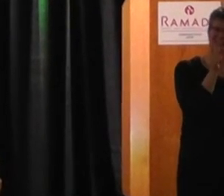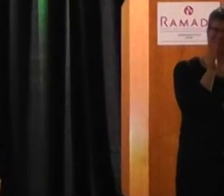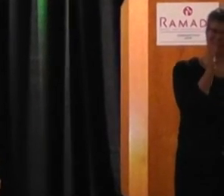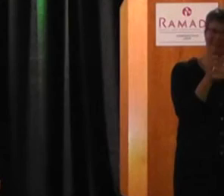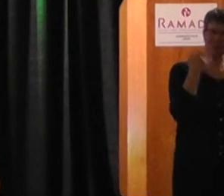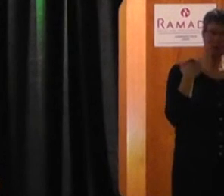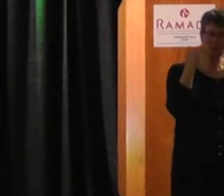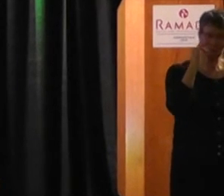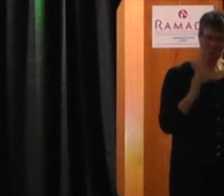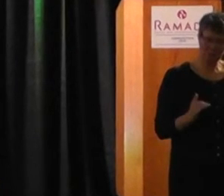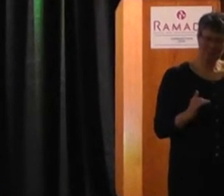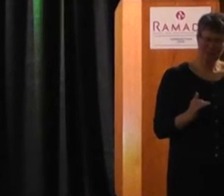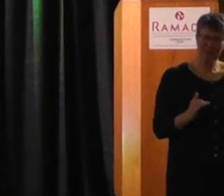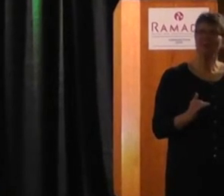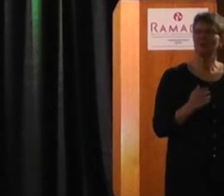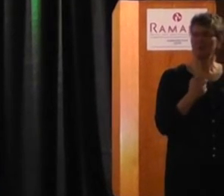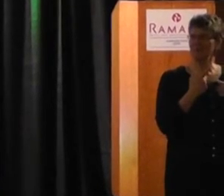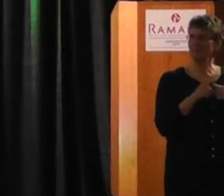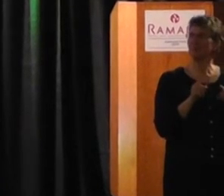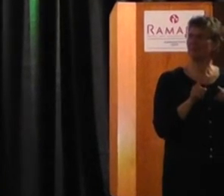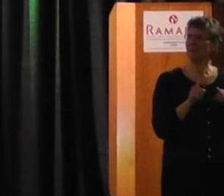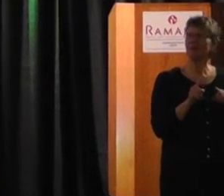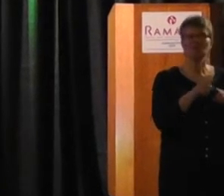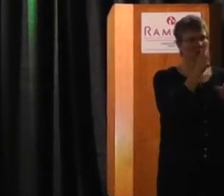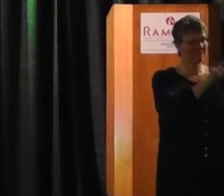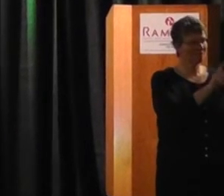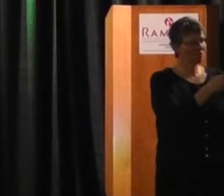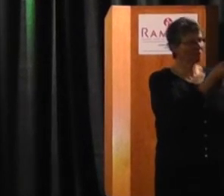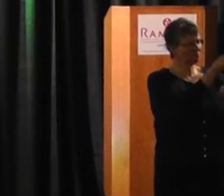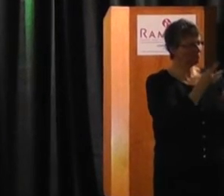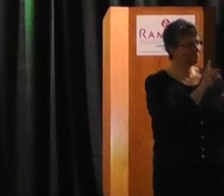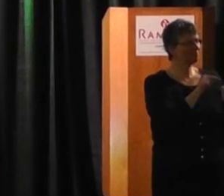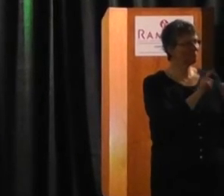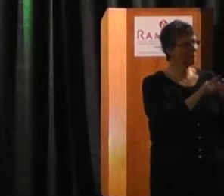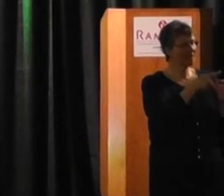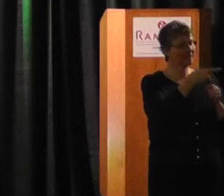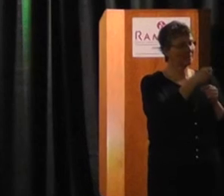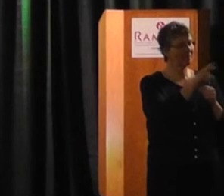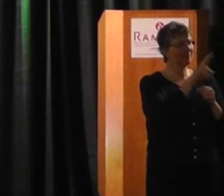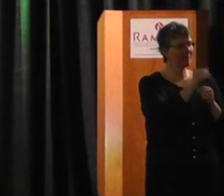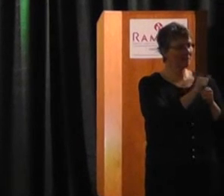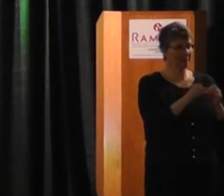But suddenly, you know, one of my friend Liz told me about para-Nordic ski,